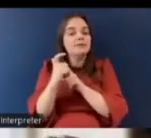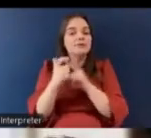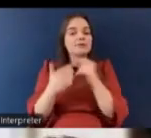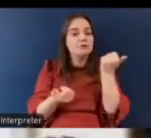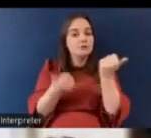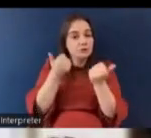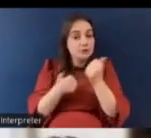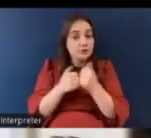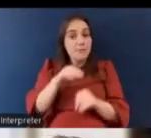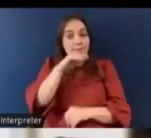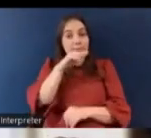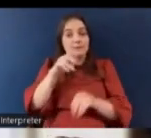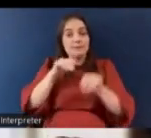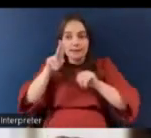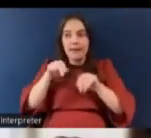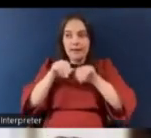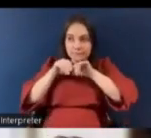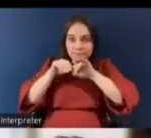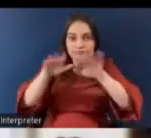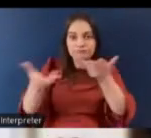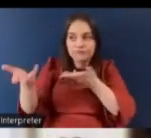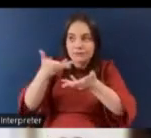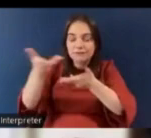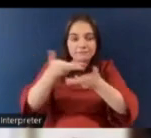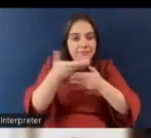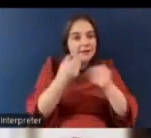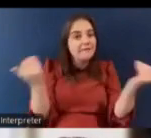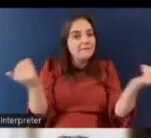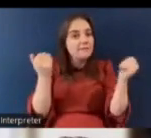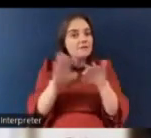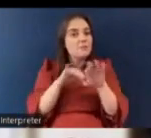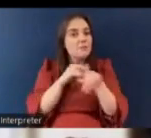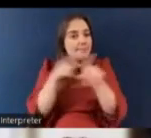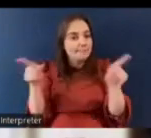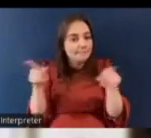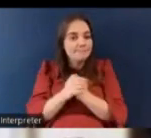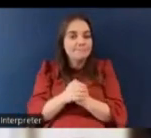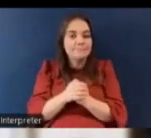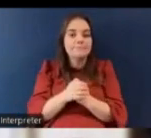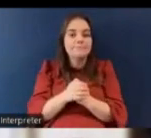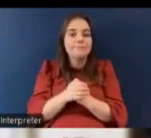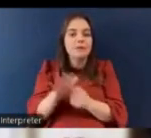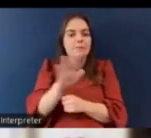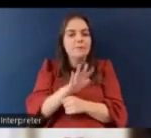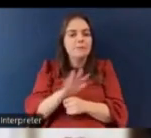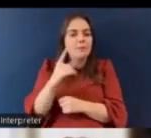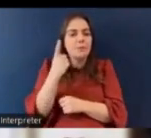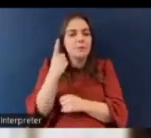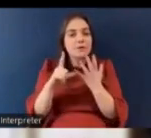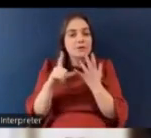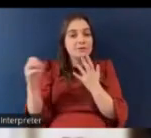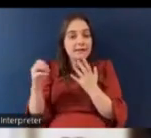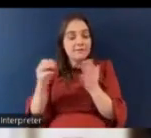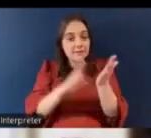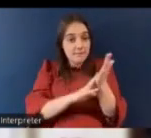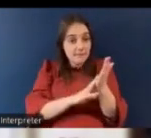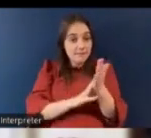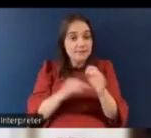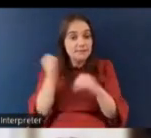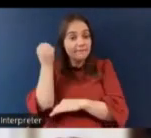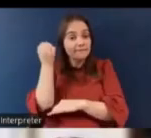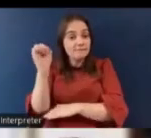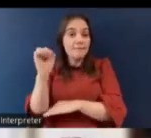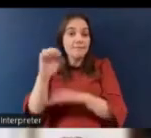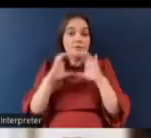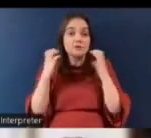their own communities. We also still have running at nearly at 170 members the Feminist Communities for